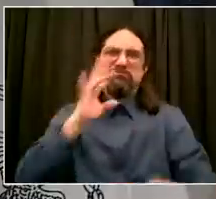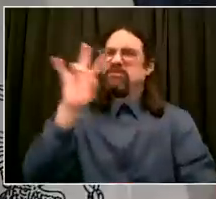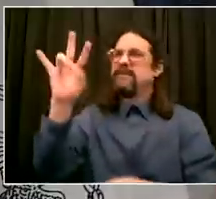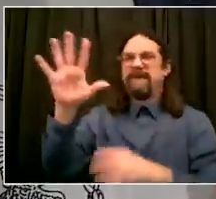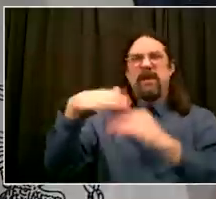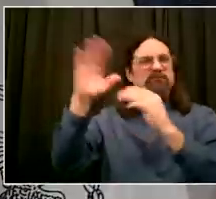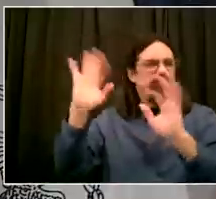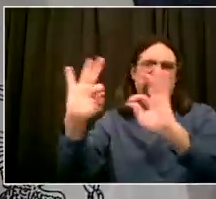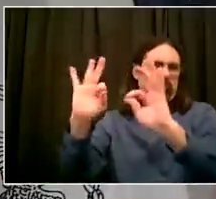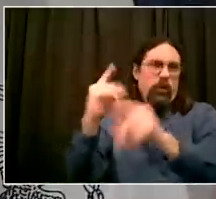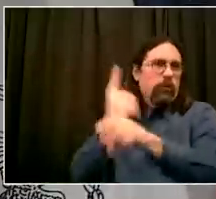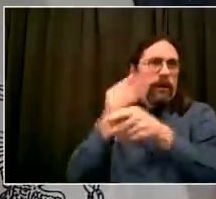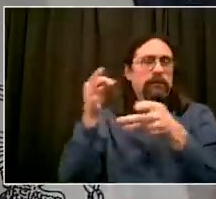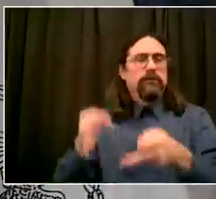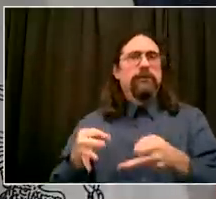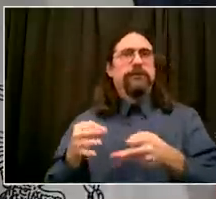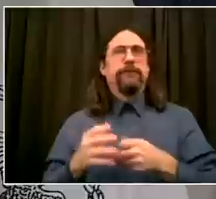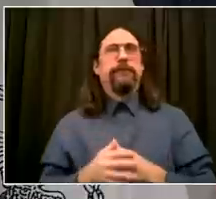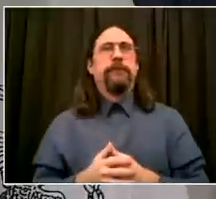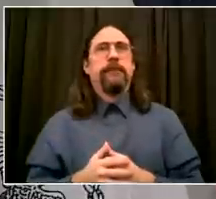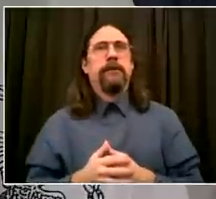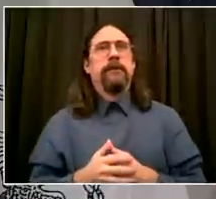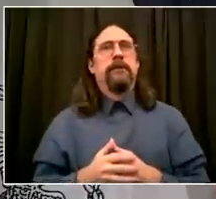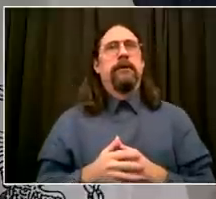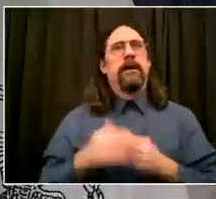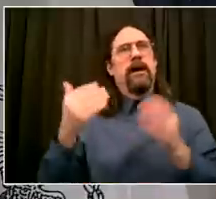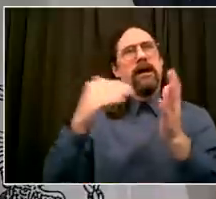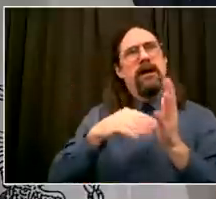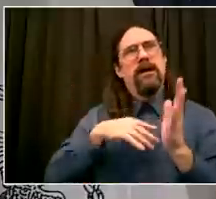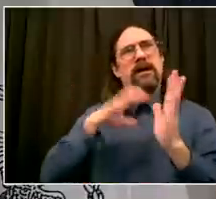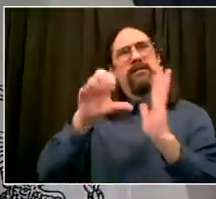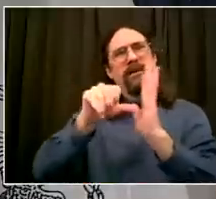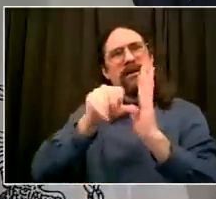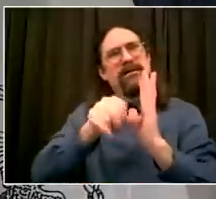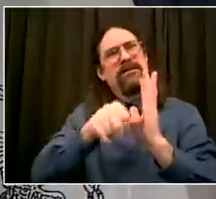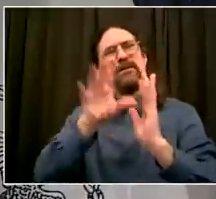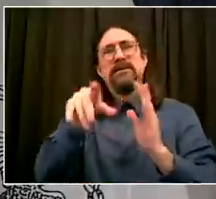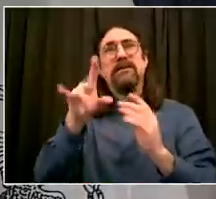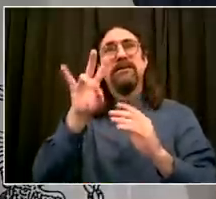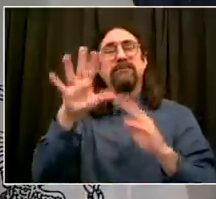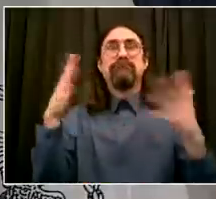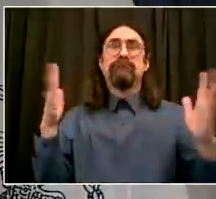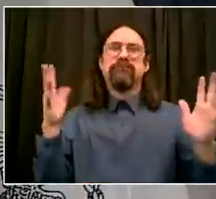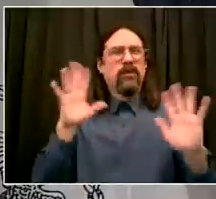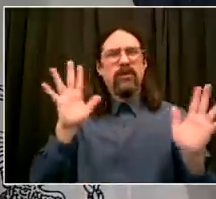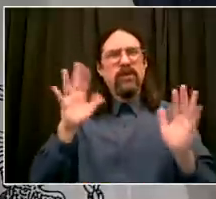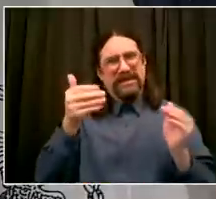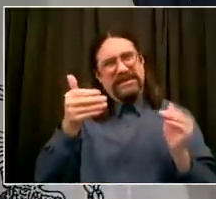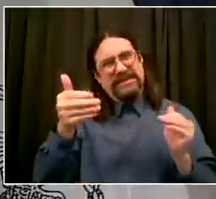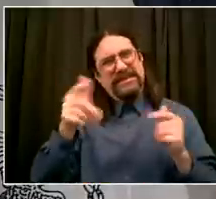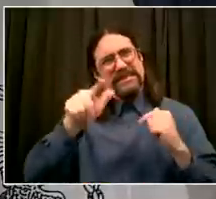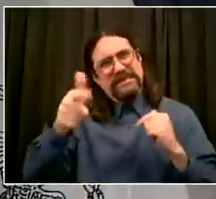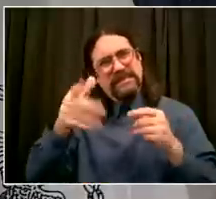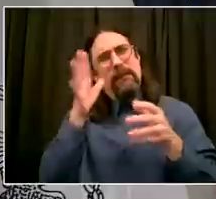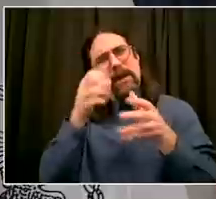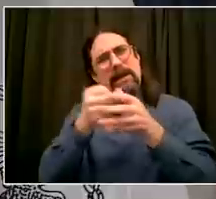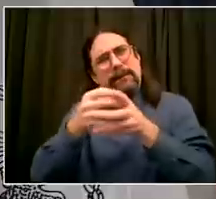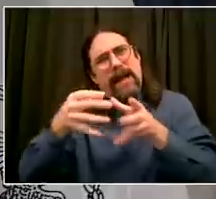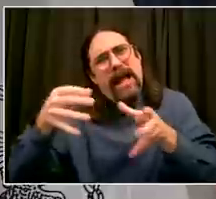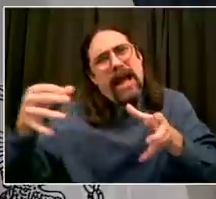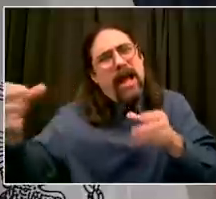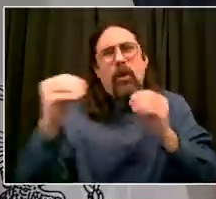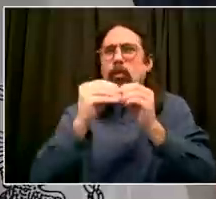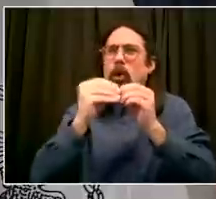Thank you very much. Thanks for that. Go ahead, Sean. Yeah, so switching gears, I wanted to ask about the warning from the FBI that